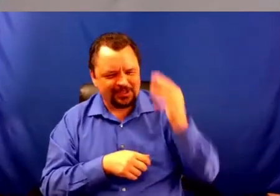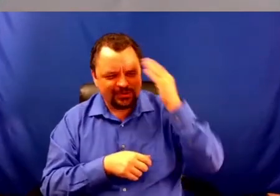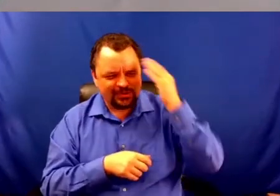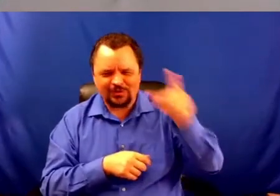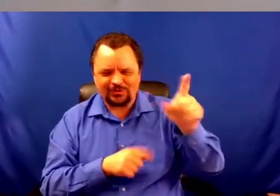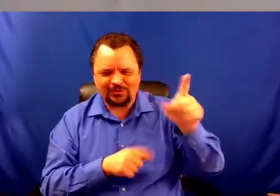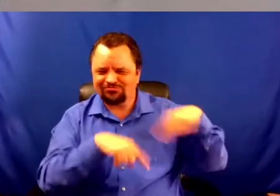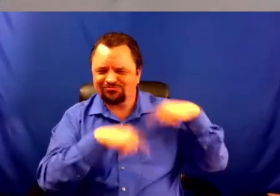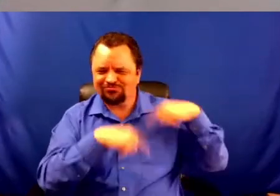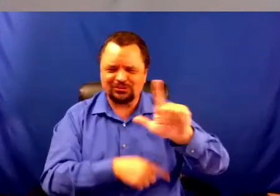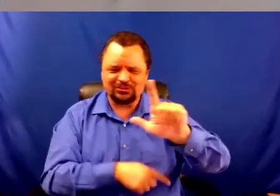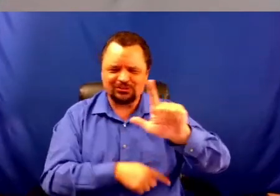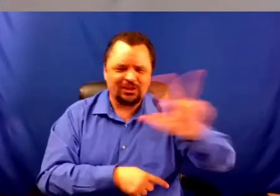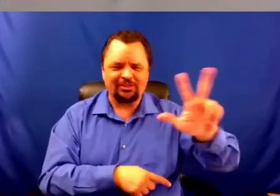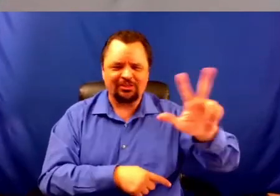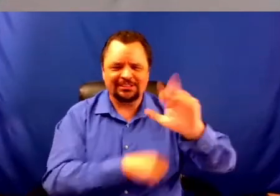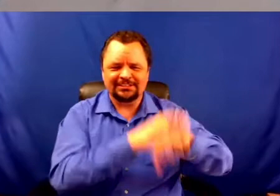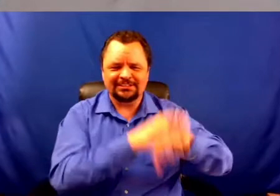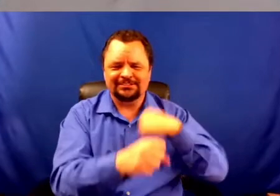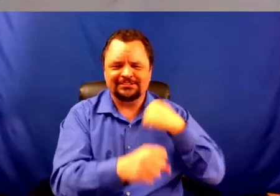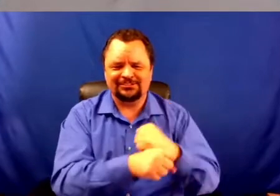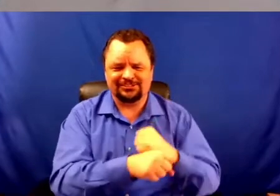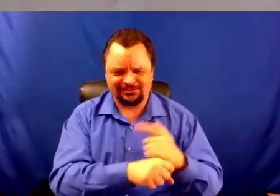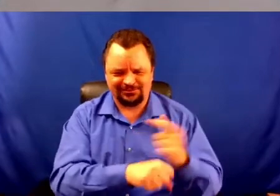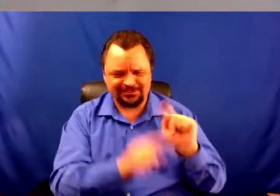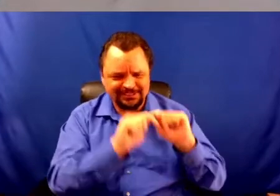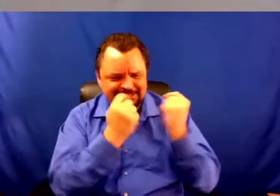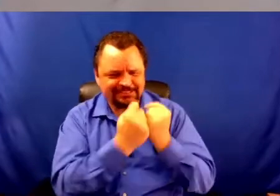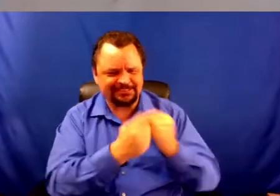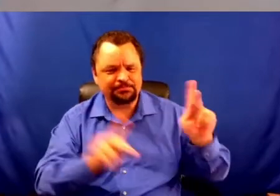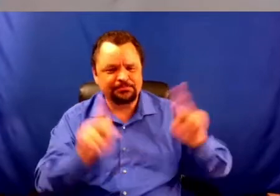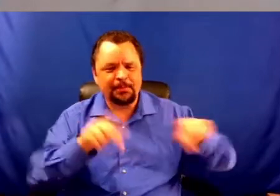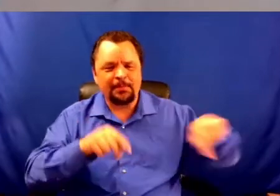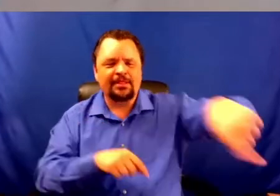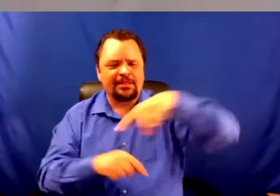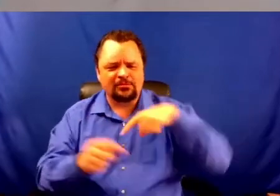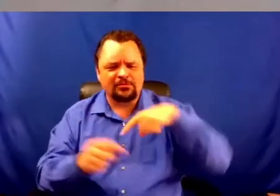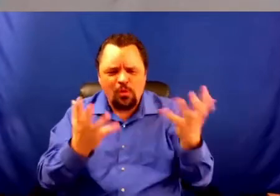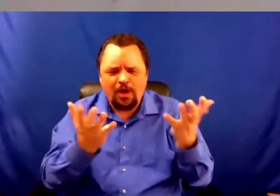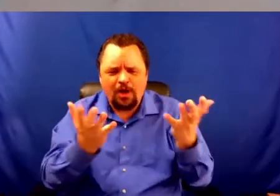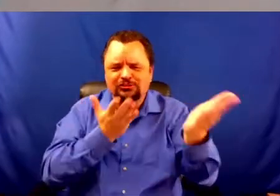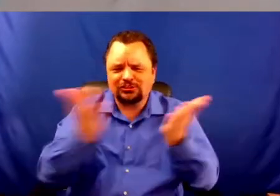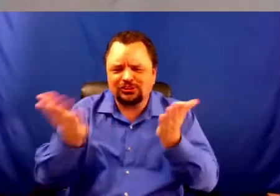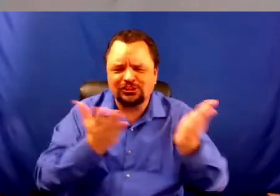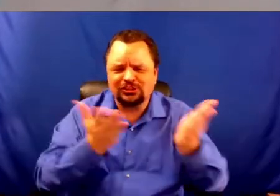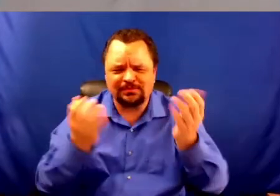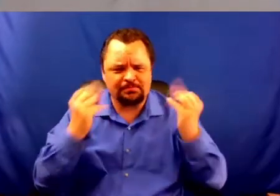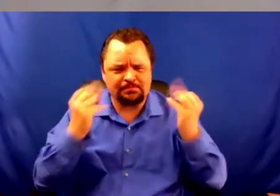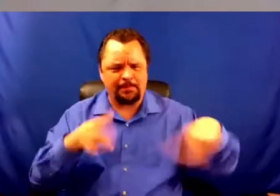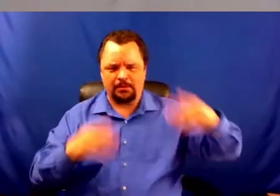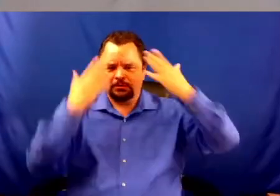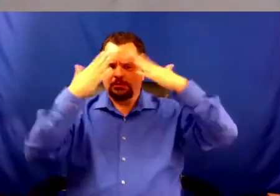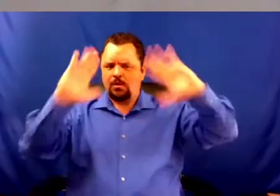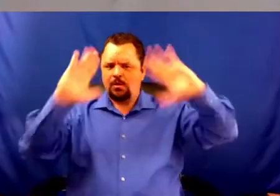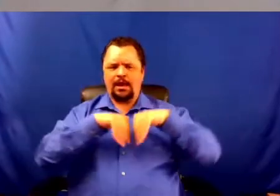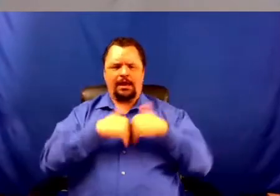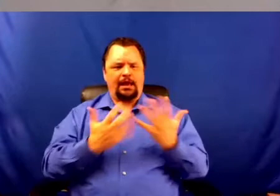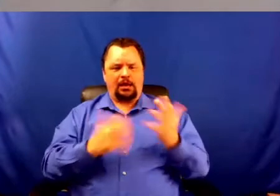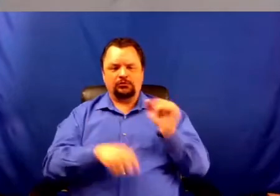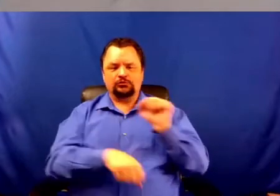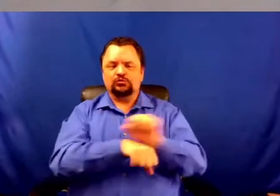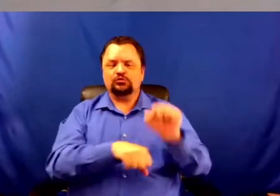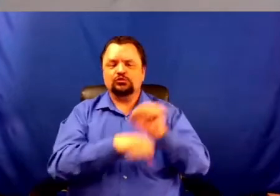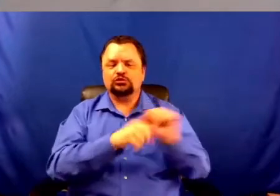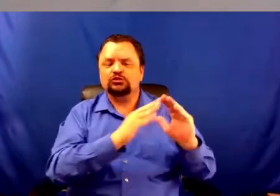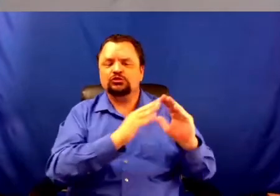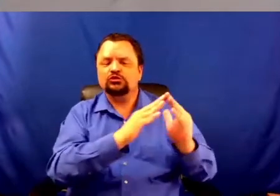years gold in here. You have a team of people that wants to serve. They just didn't know how. So my job as a